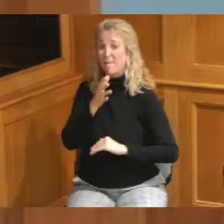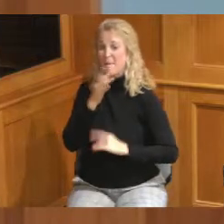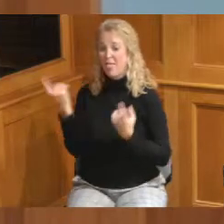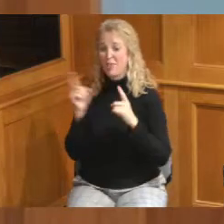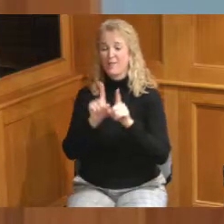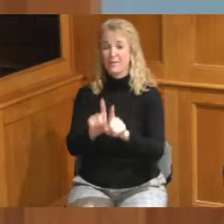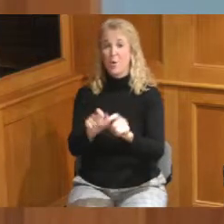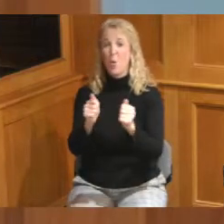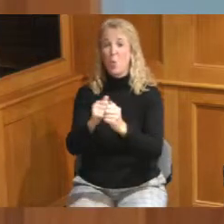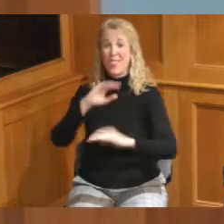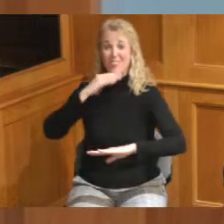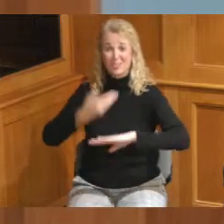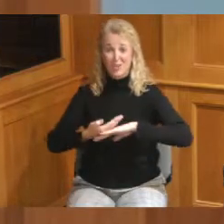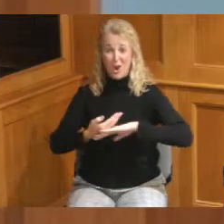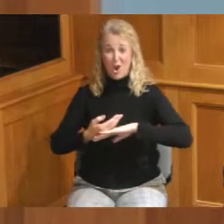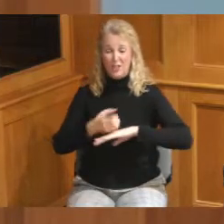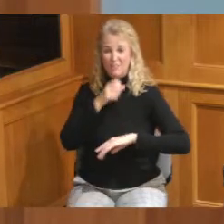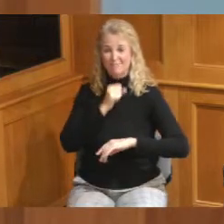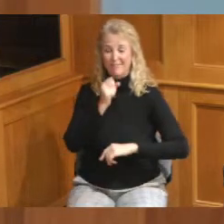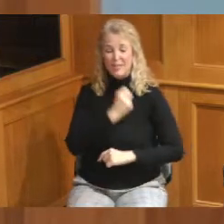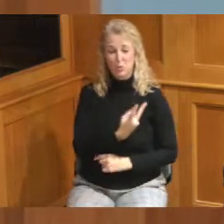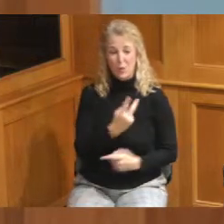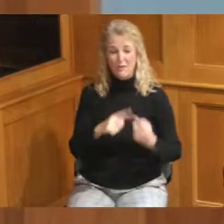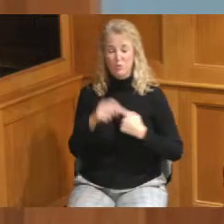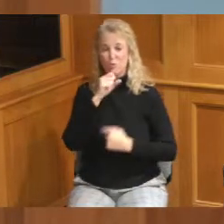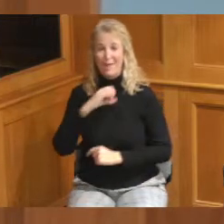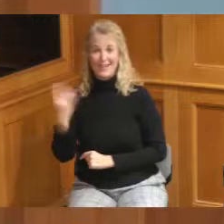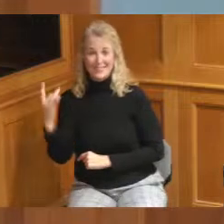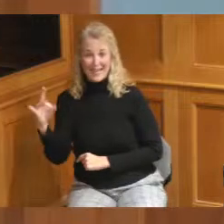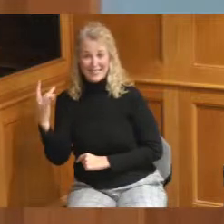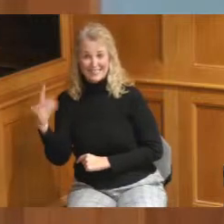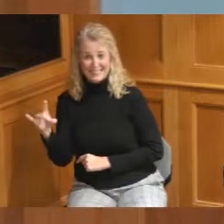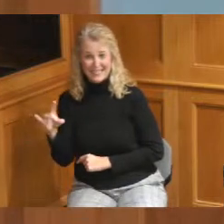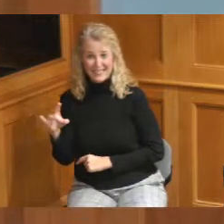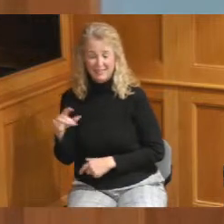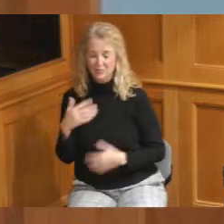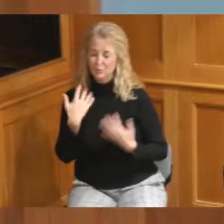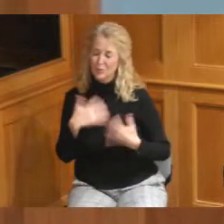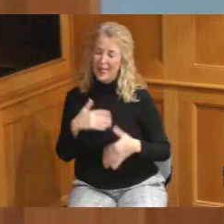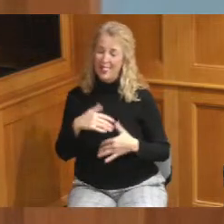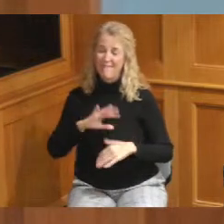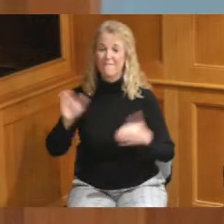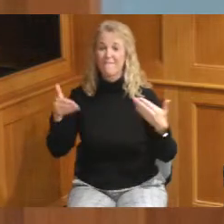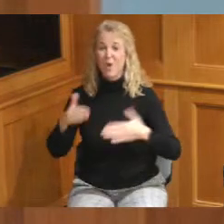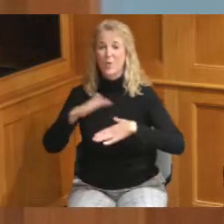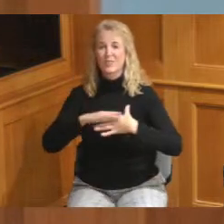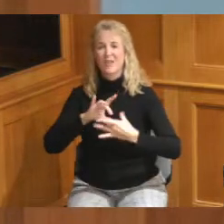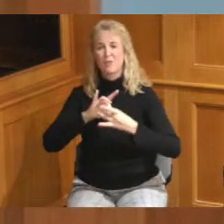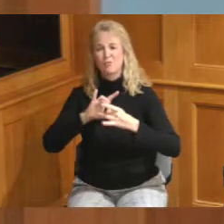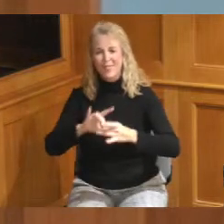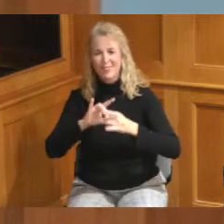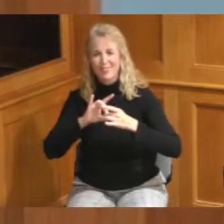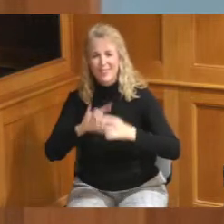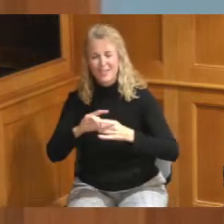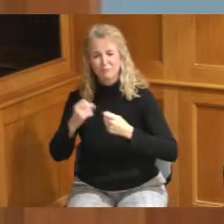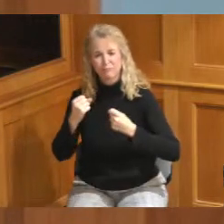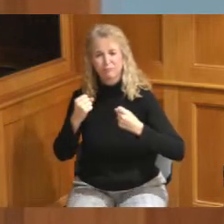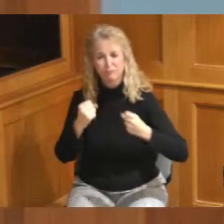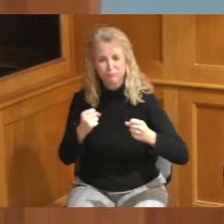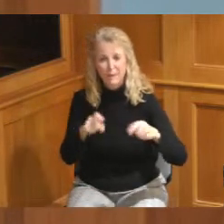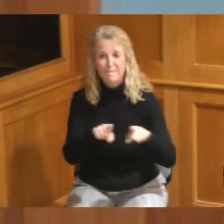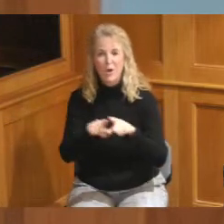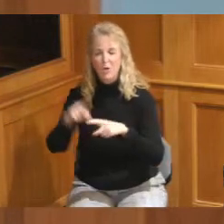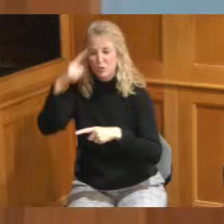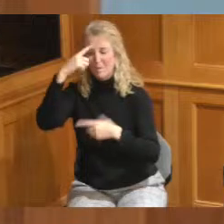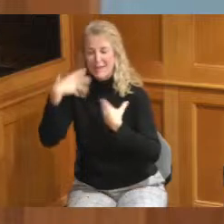with their daughter that's 12 to 18 years old. It is not only a unifying relationship building conference, but it's also a